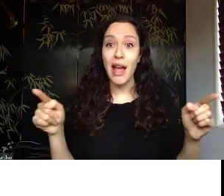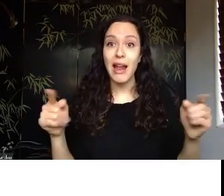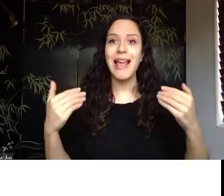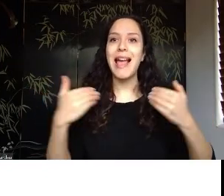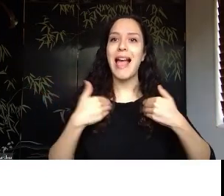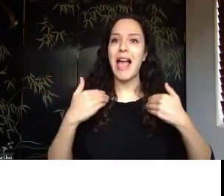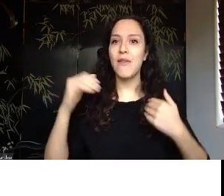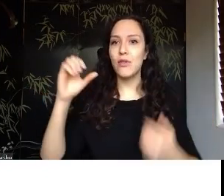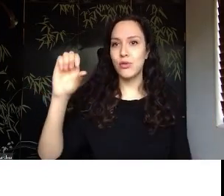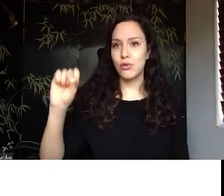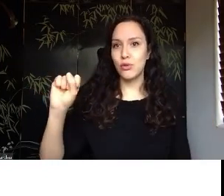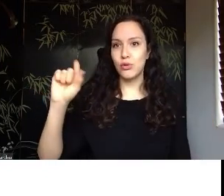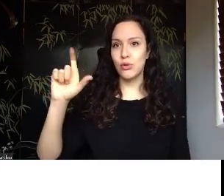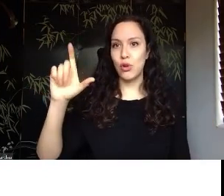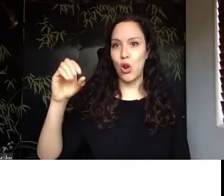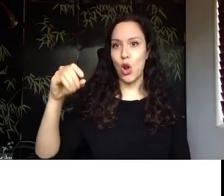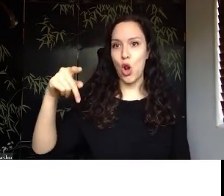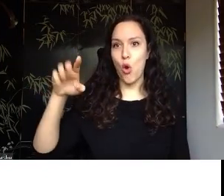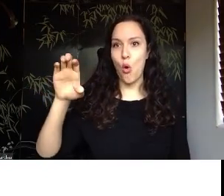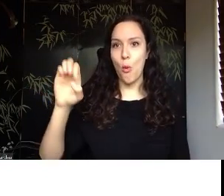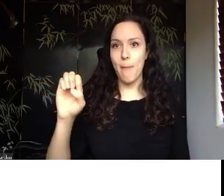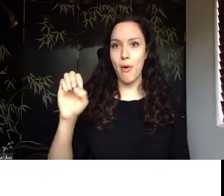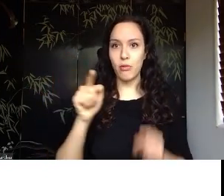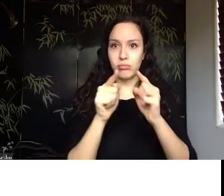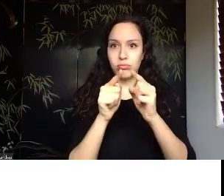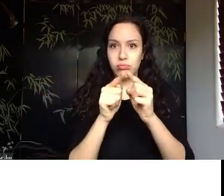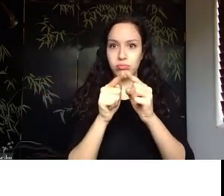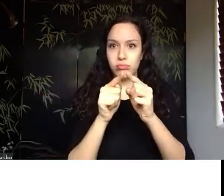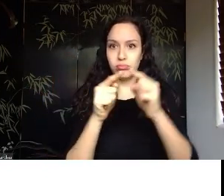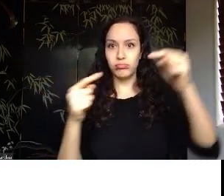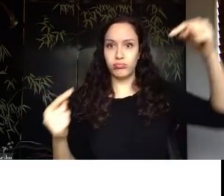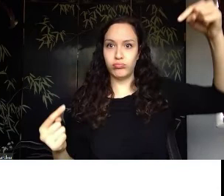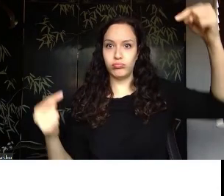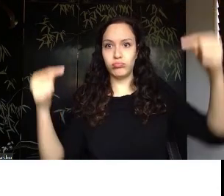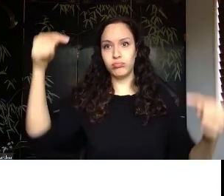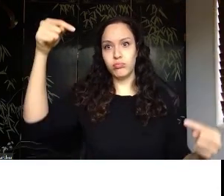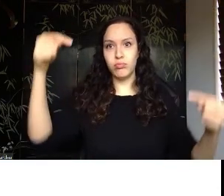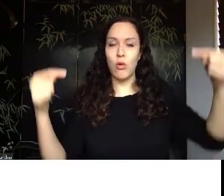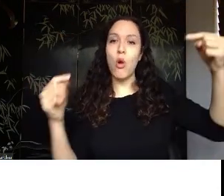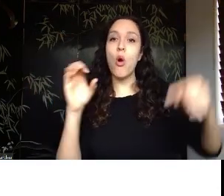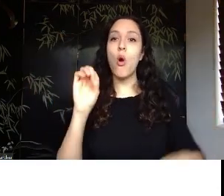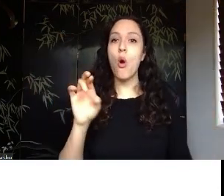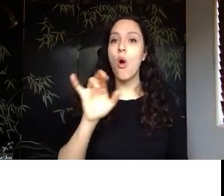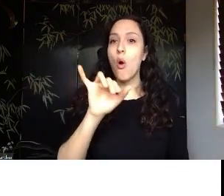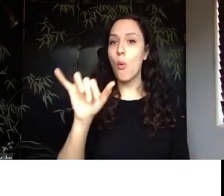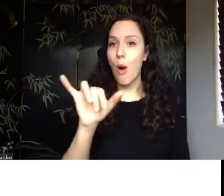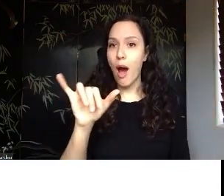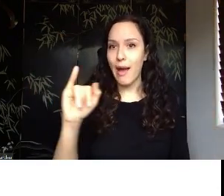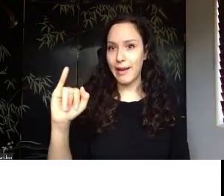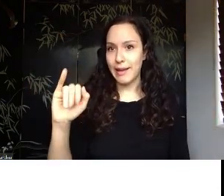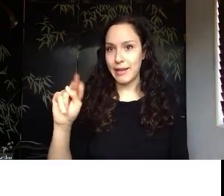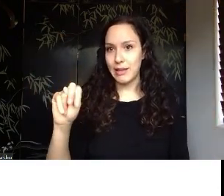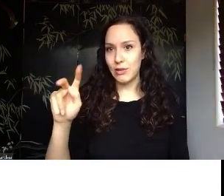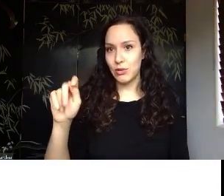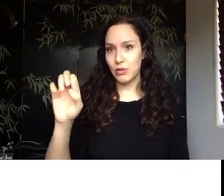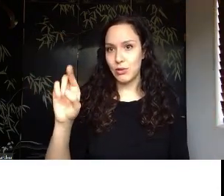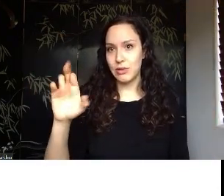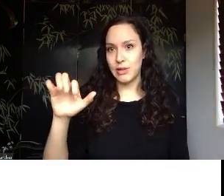slope and the y-intercept that I can directly see by looking at this equation. Okay, my